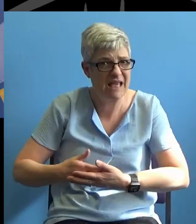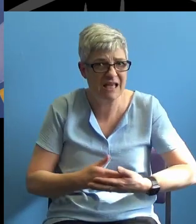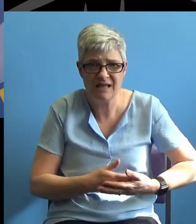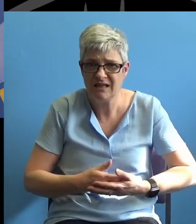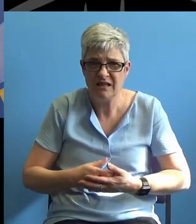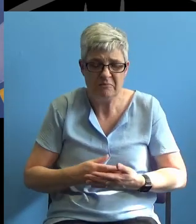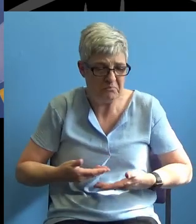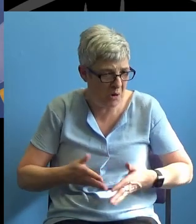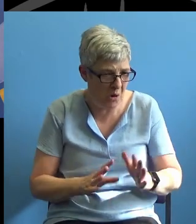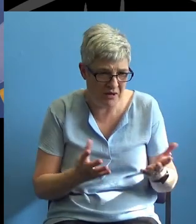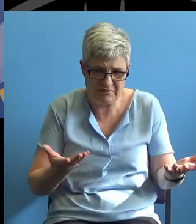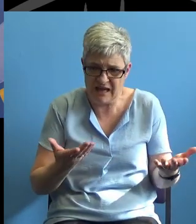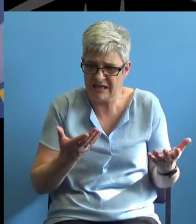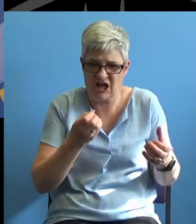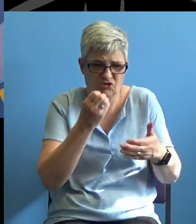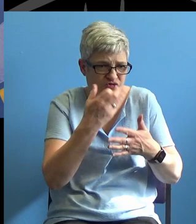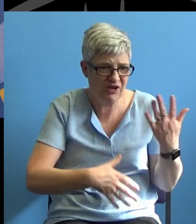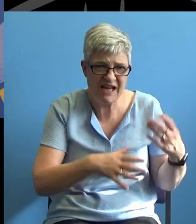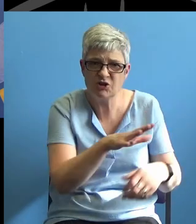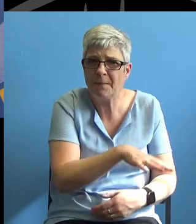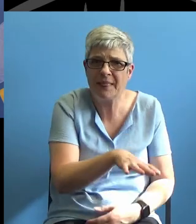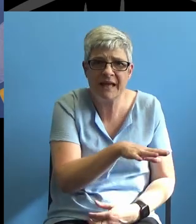born in some obscure place in